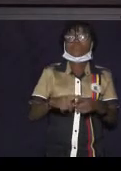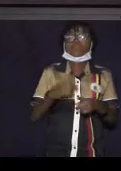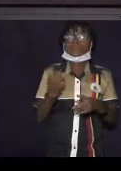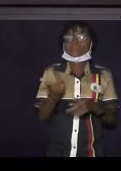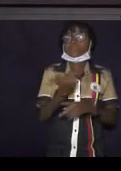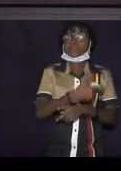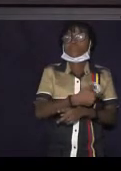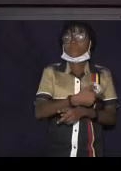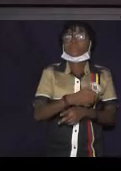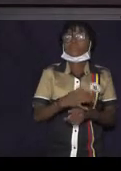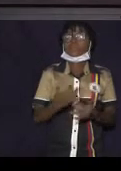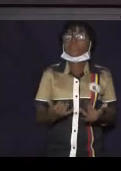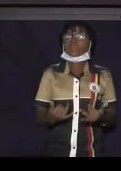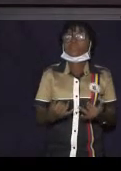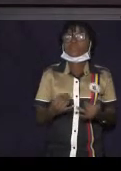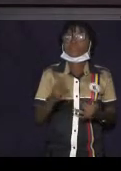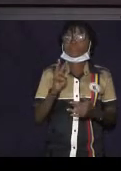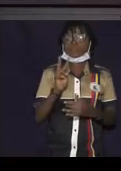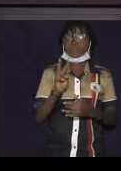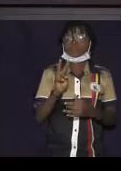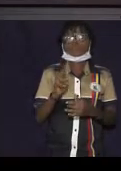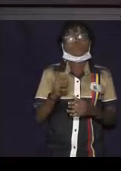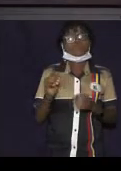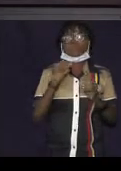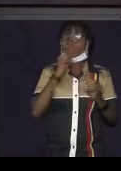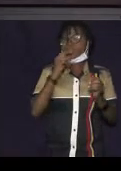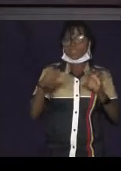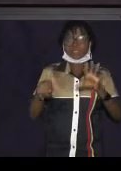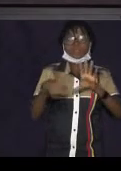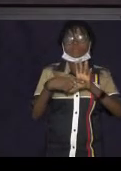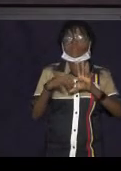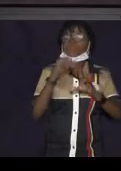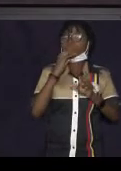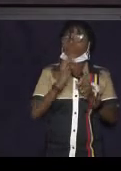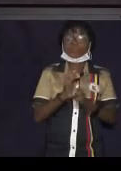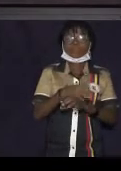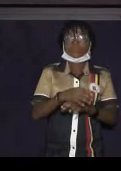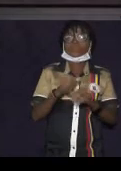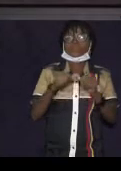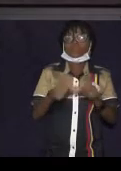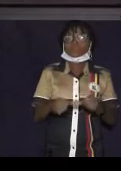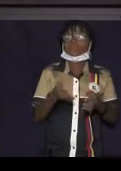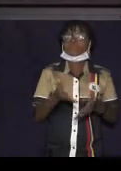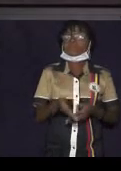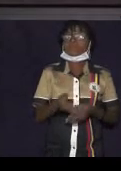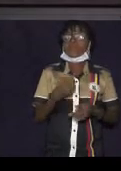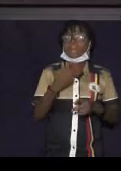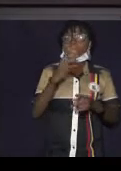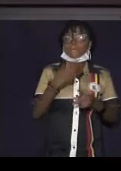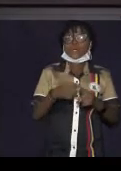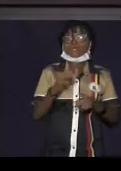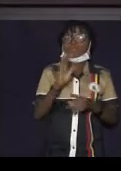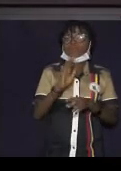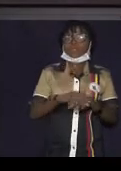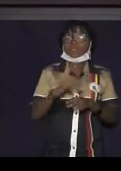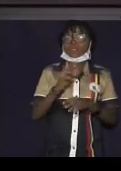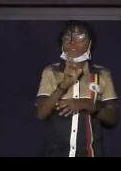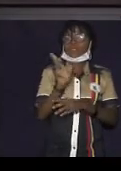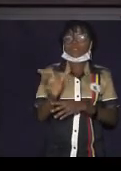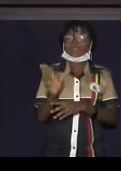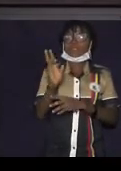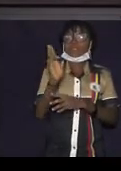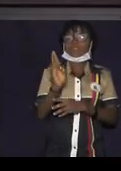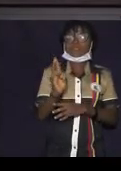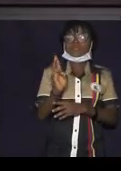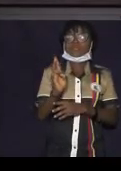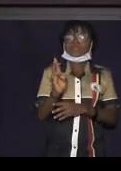positive 5k. This negative 2k did not cross, so it is maintaining the sign. But on the right side, now 7